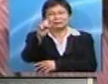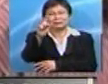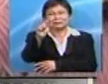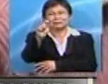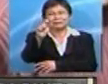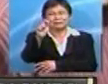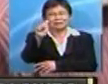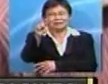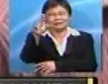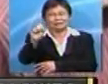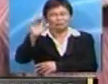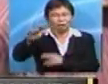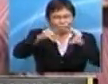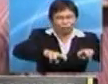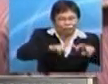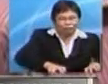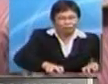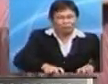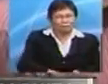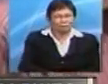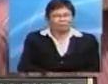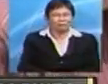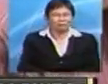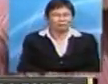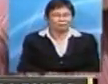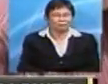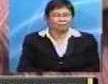gone, including everything, the crew and everyone else?